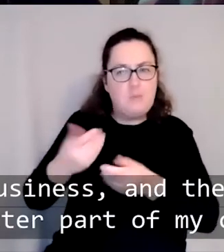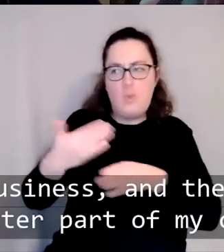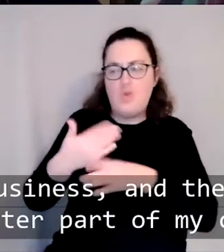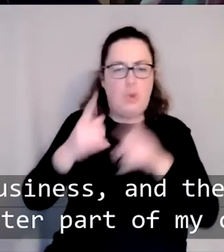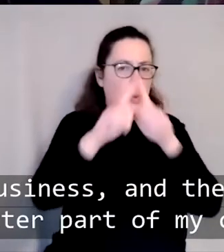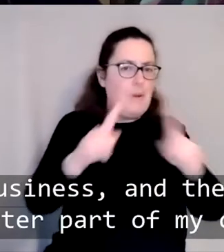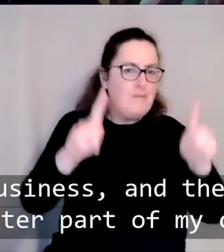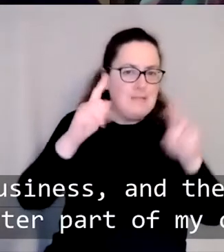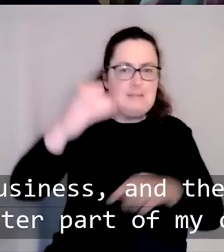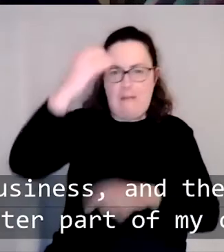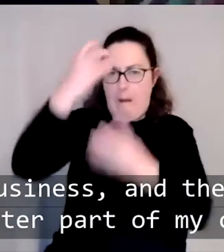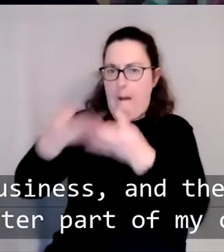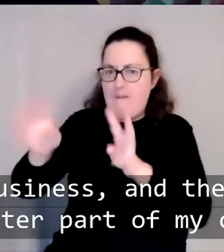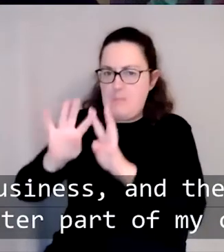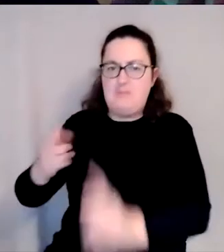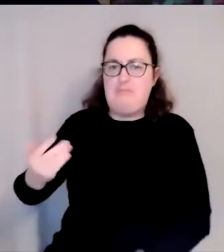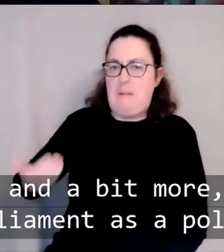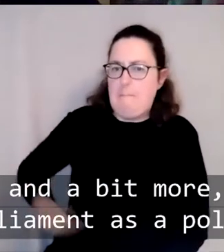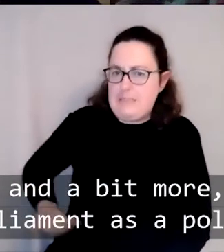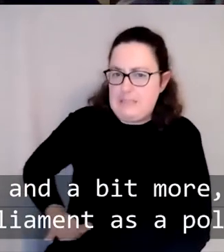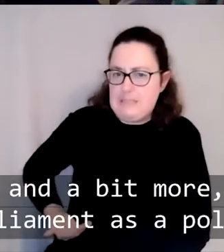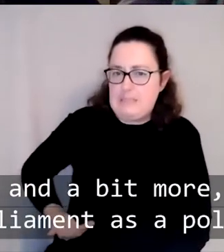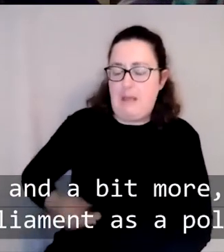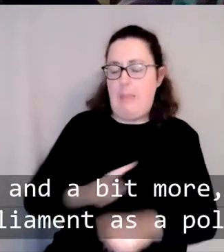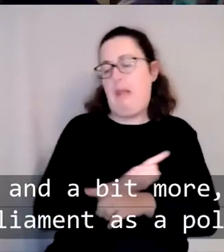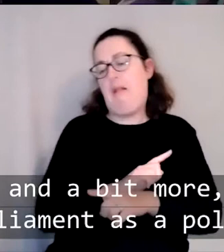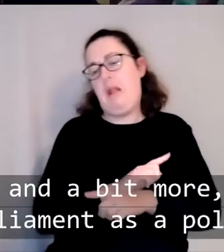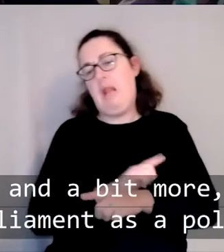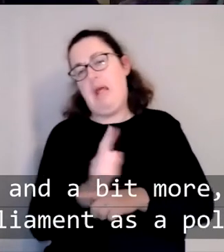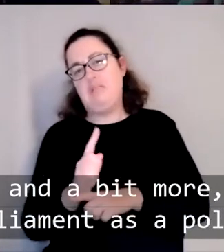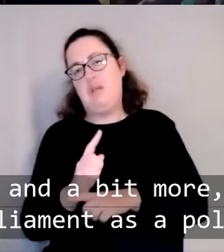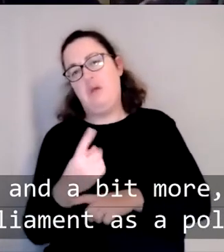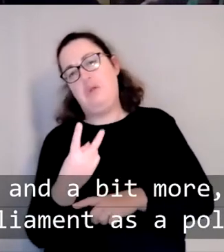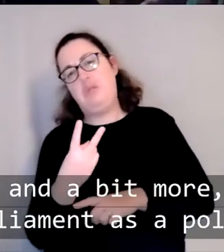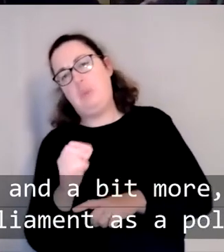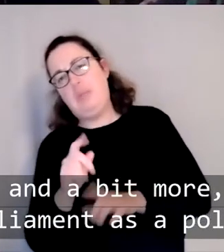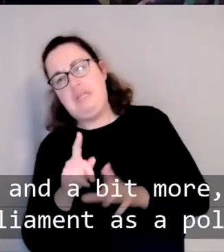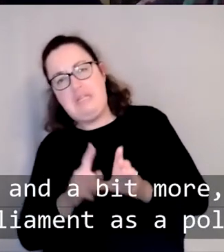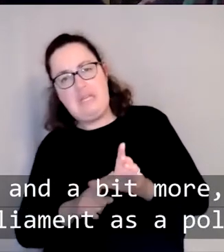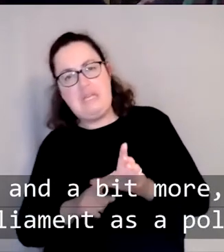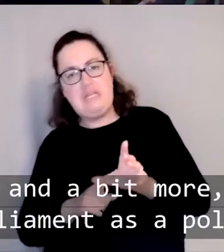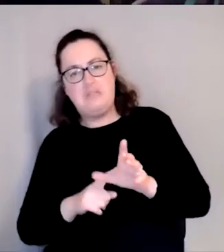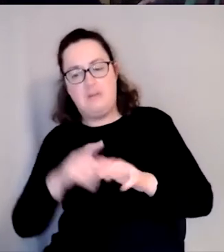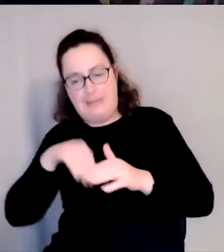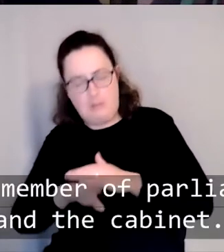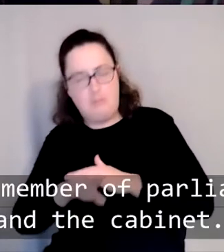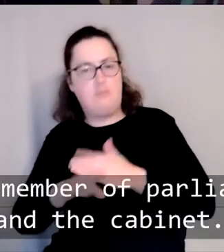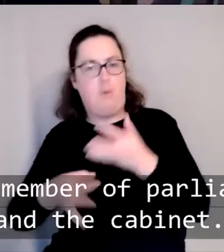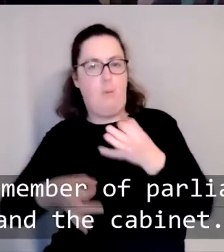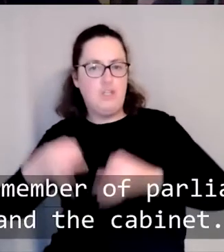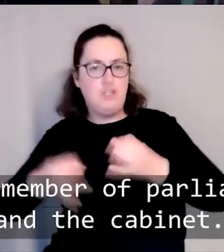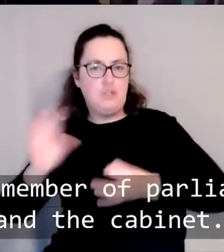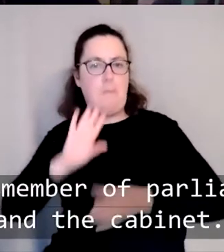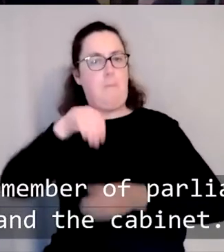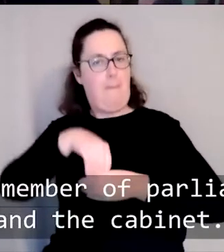business. And then the latter part of my career, 20 years and a bit more getting into parliament as a politician, you know, as a member